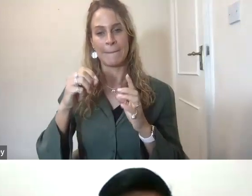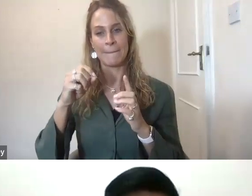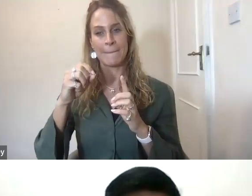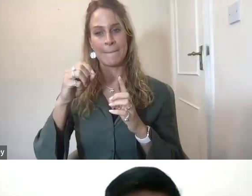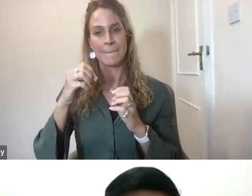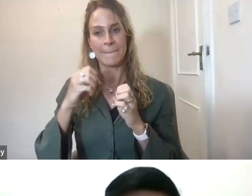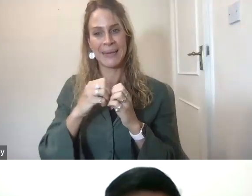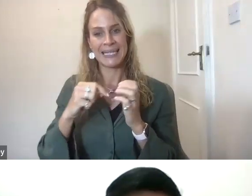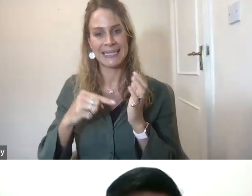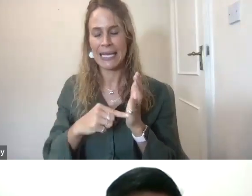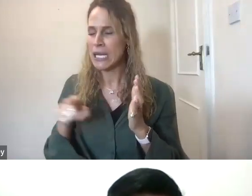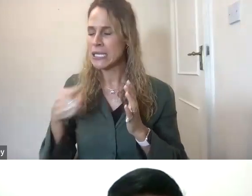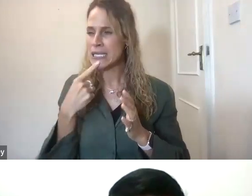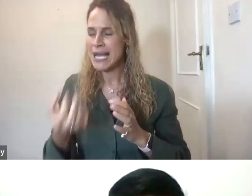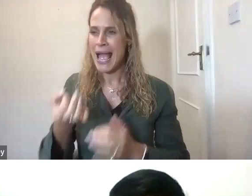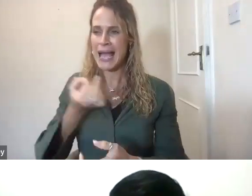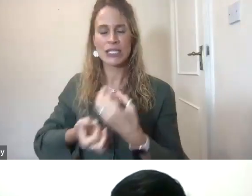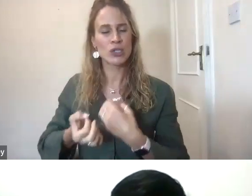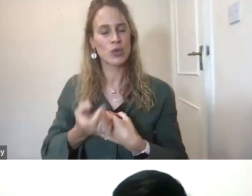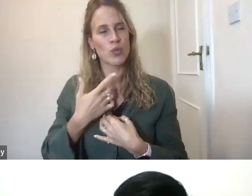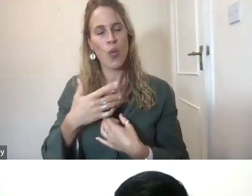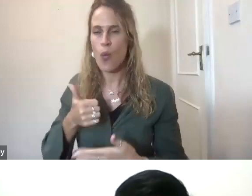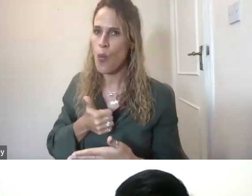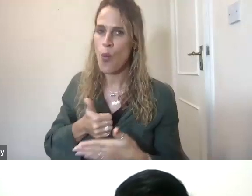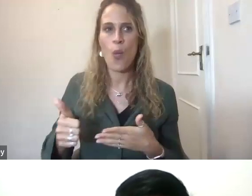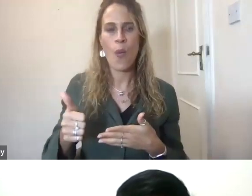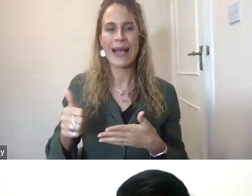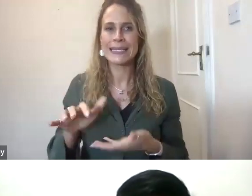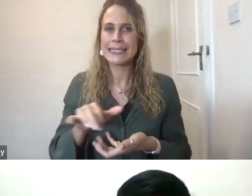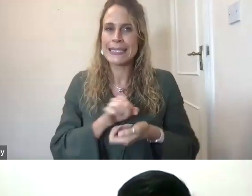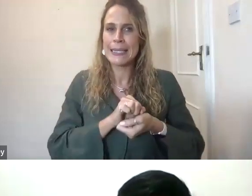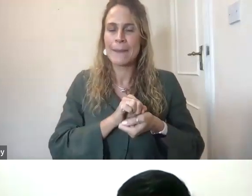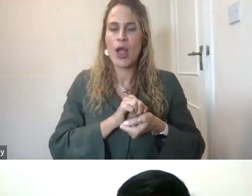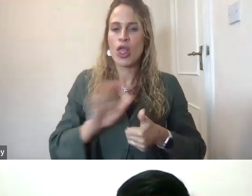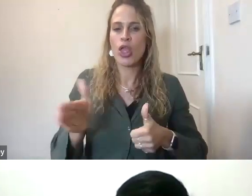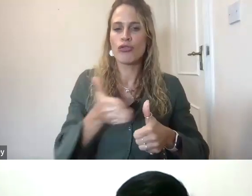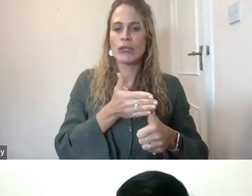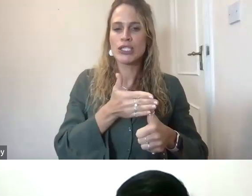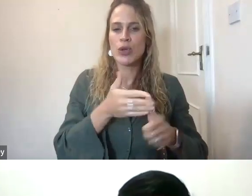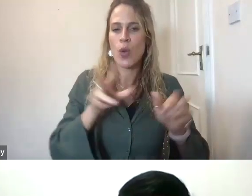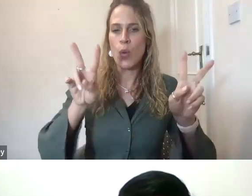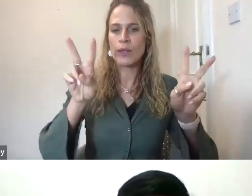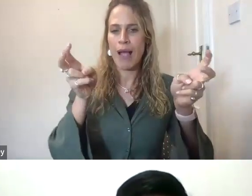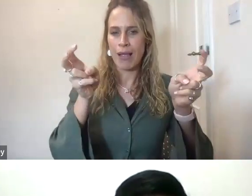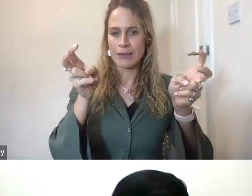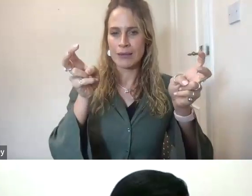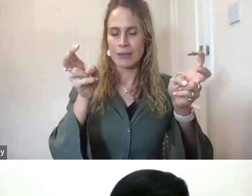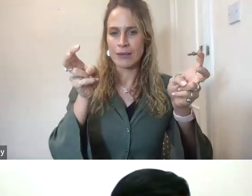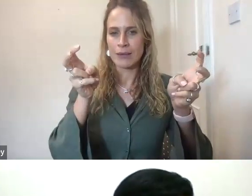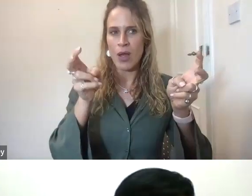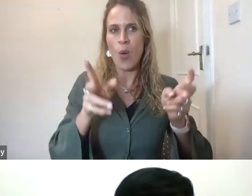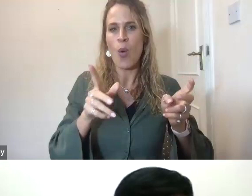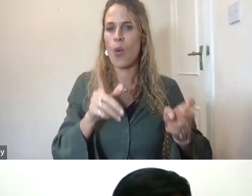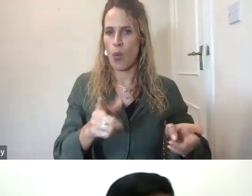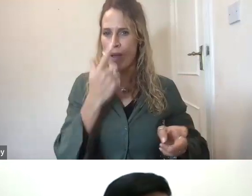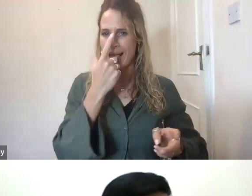the original title of a poem but translate it into English, or do you sometimes give a poem a completely different